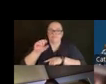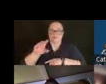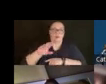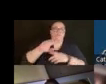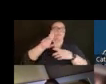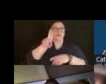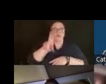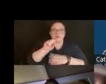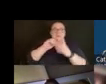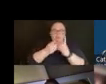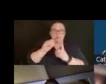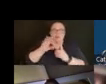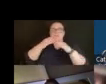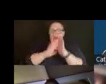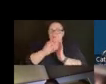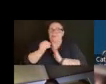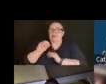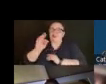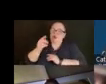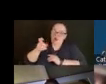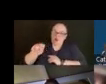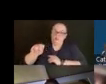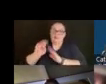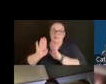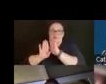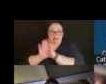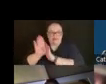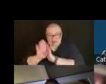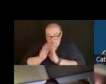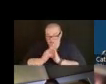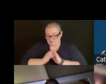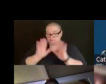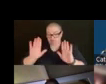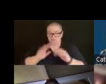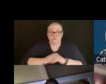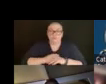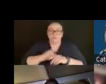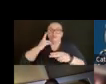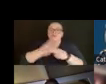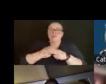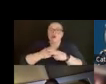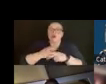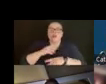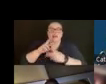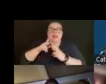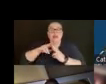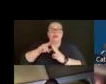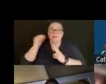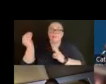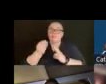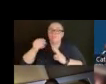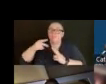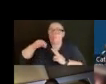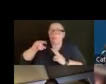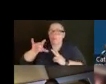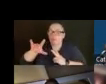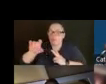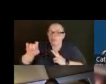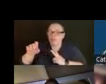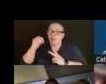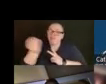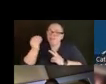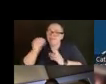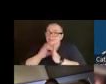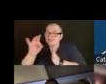on is what's called tenant-based Section 8. It's also called portable Section 8. It's also called